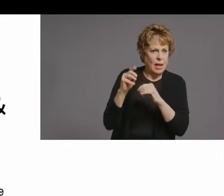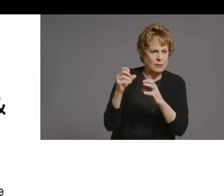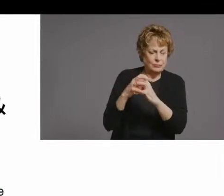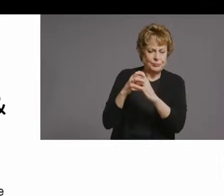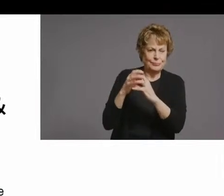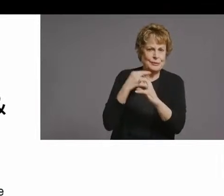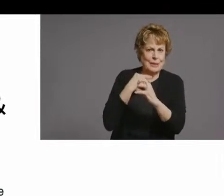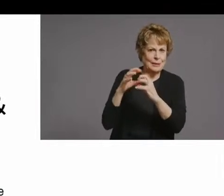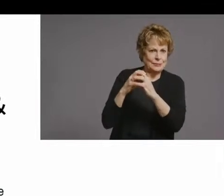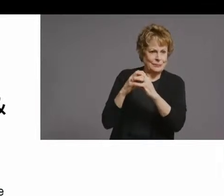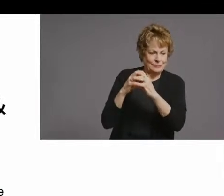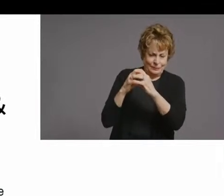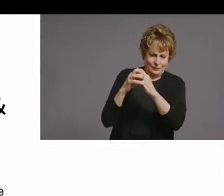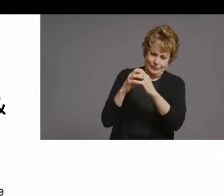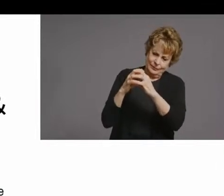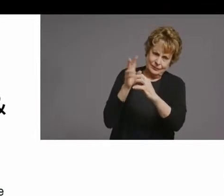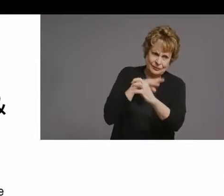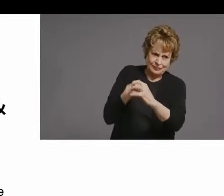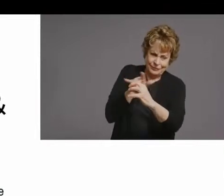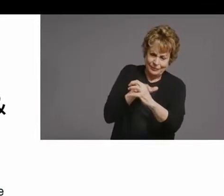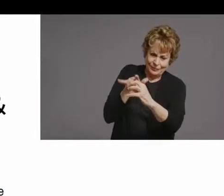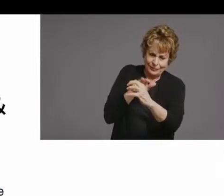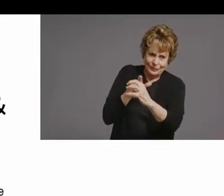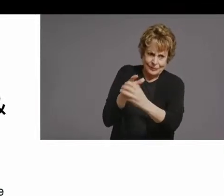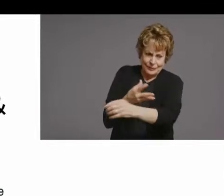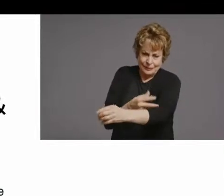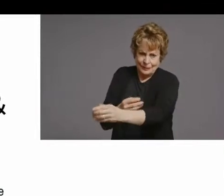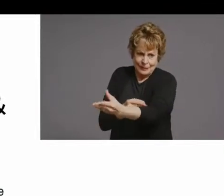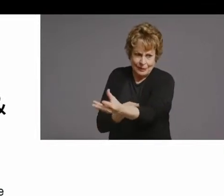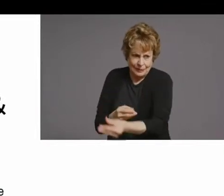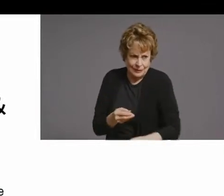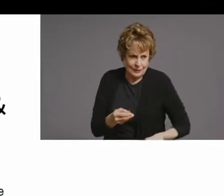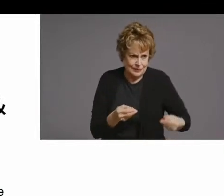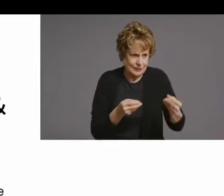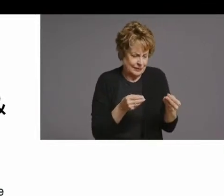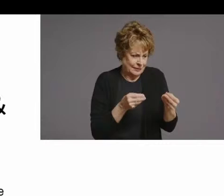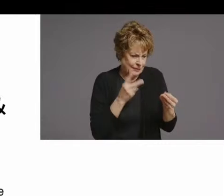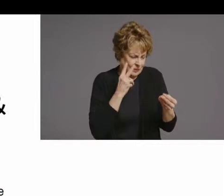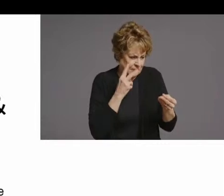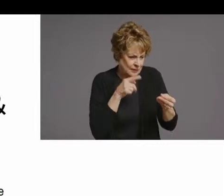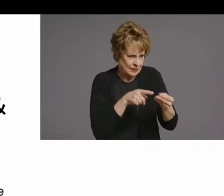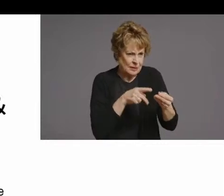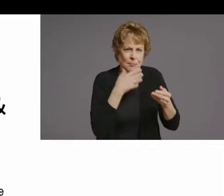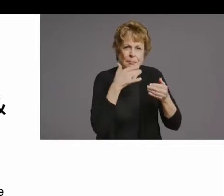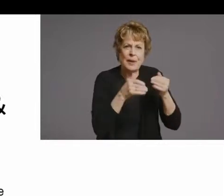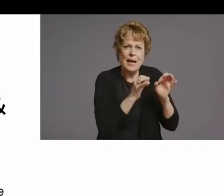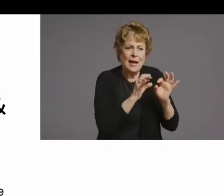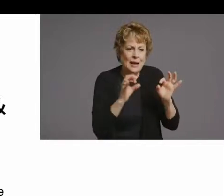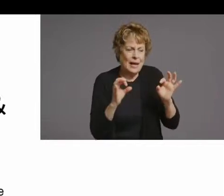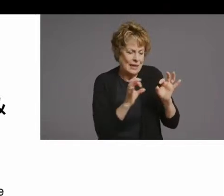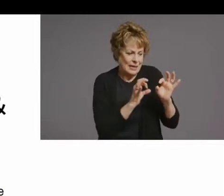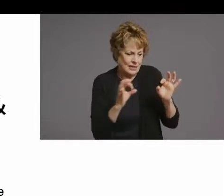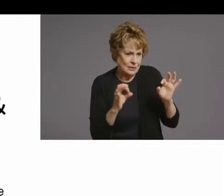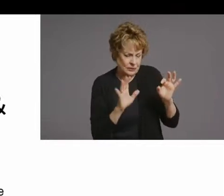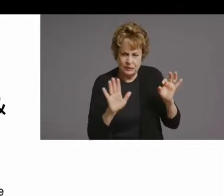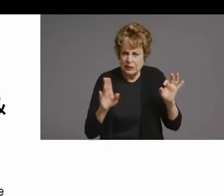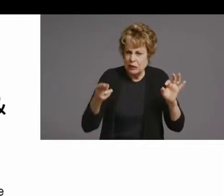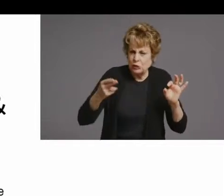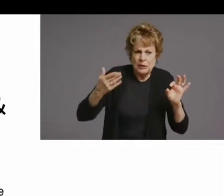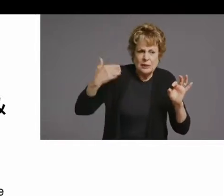CVST, that they take a platelet history or a platelet count, and that they ask for a history of vaccination